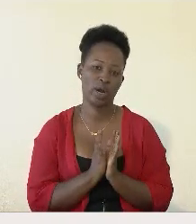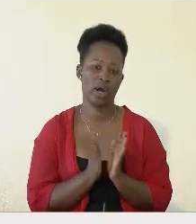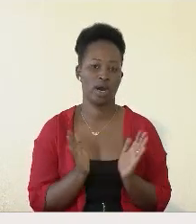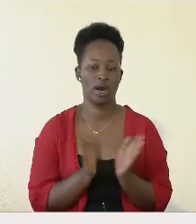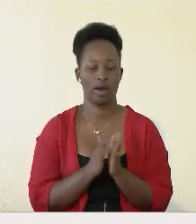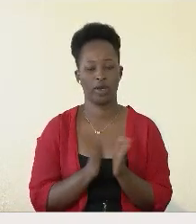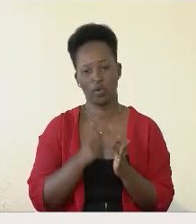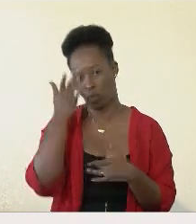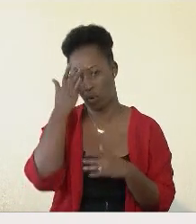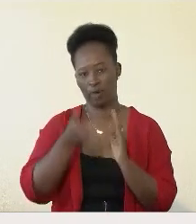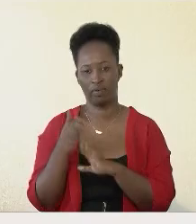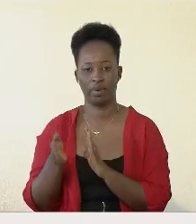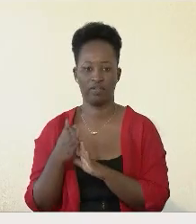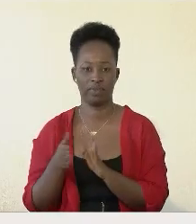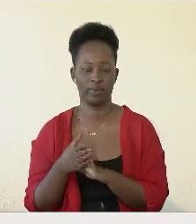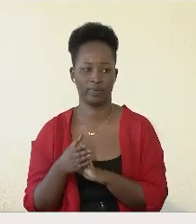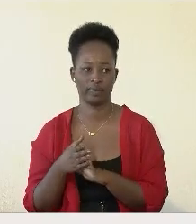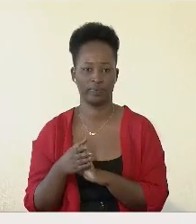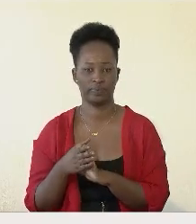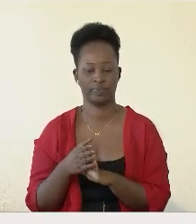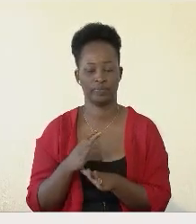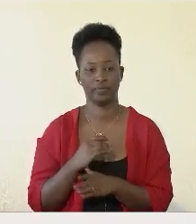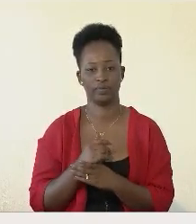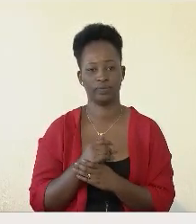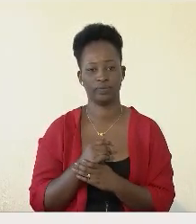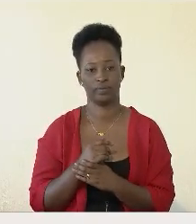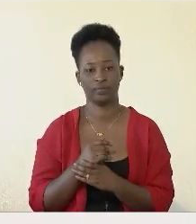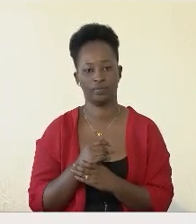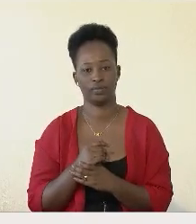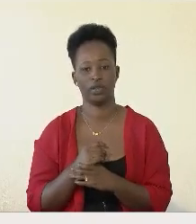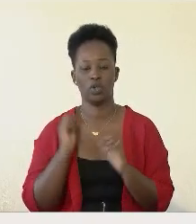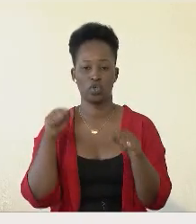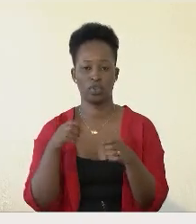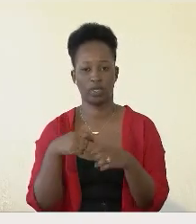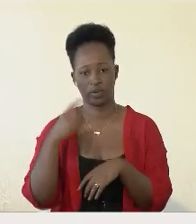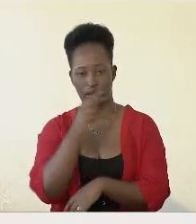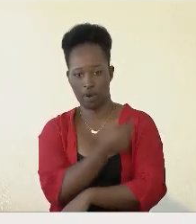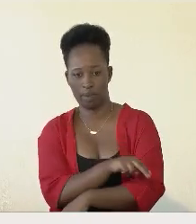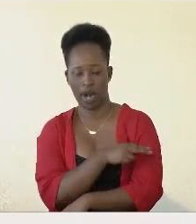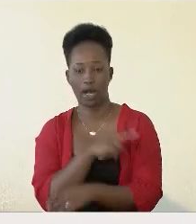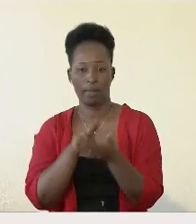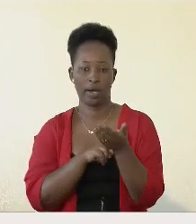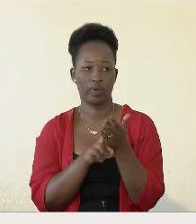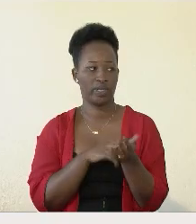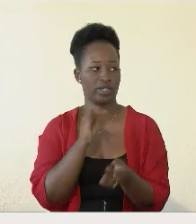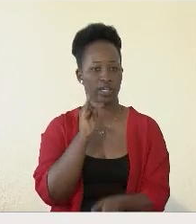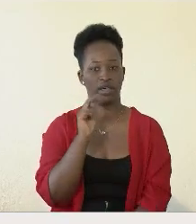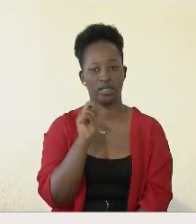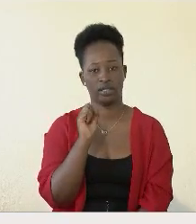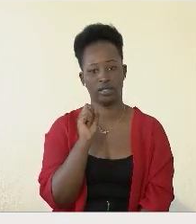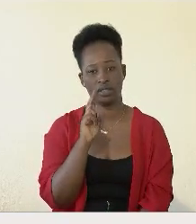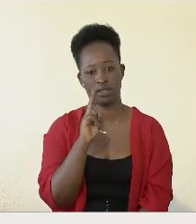into what you call glucuria. That's what's supposed to be sweat. So it can be treated by using insulin hormones and